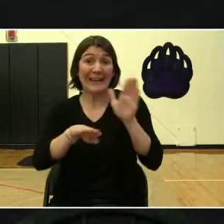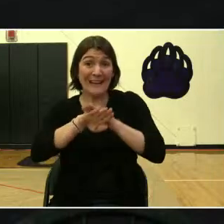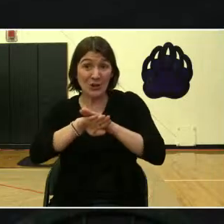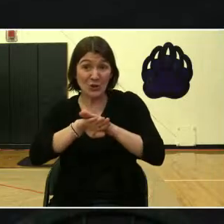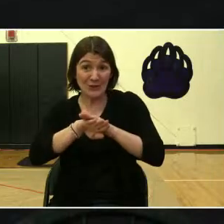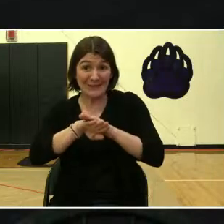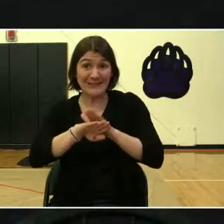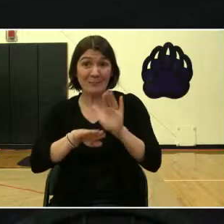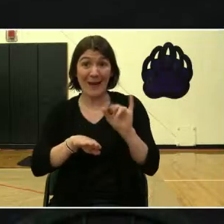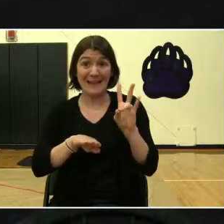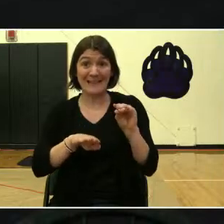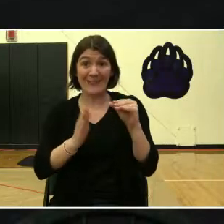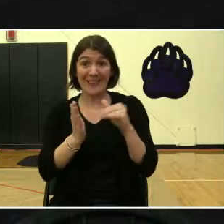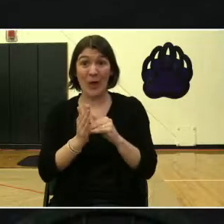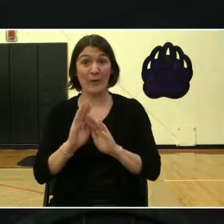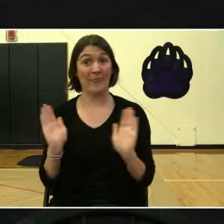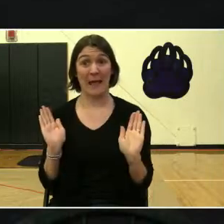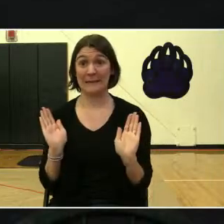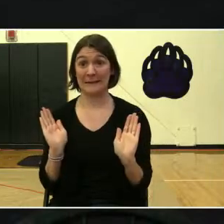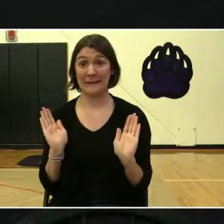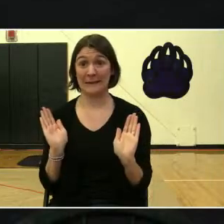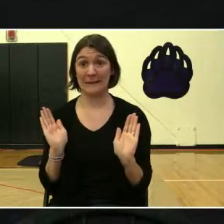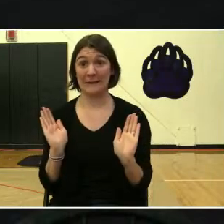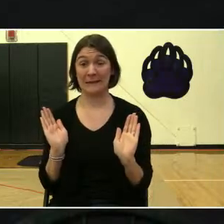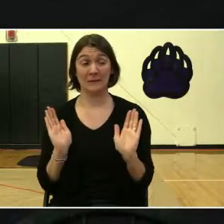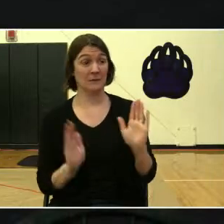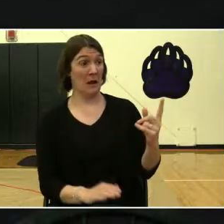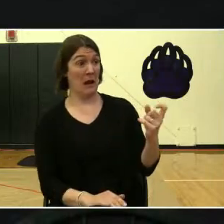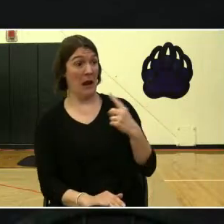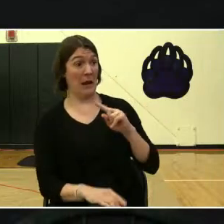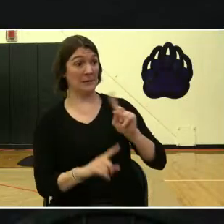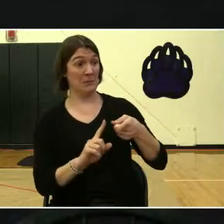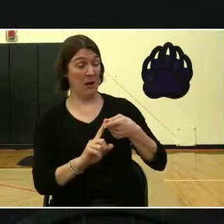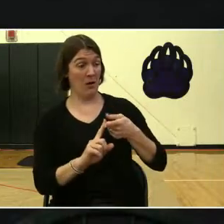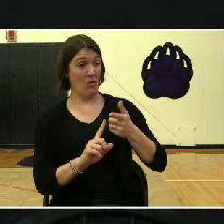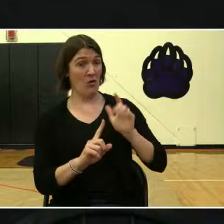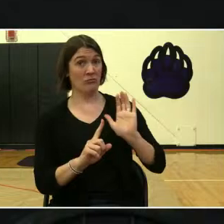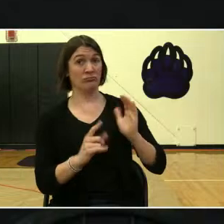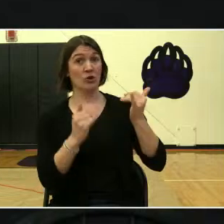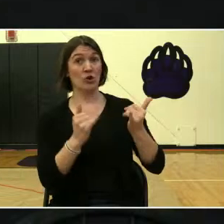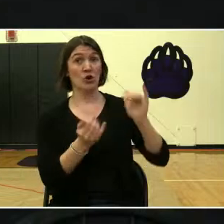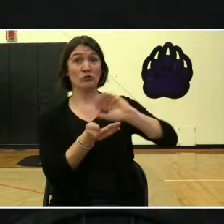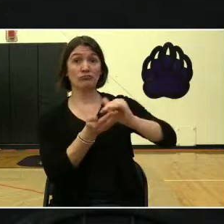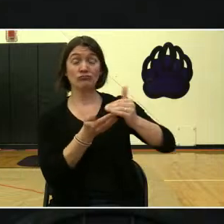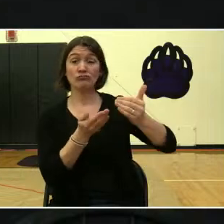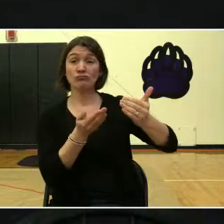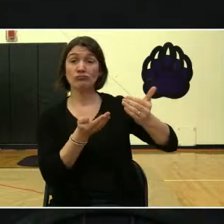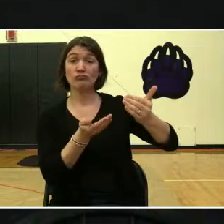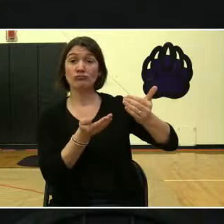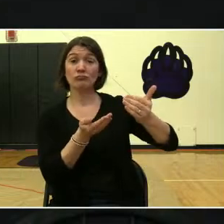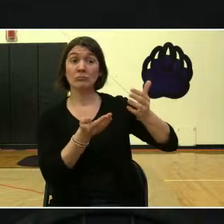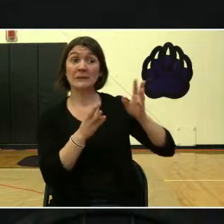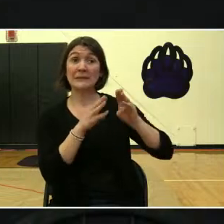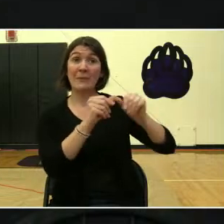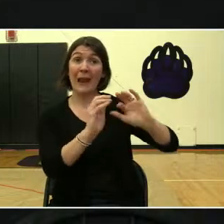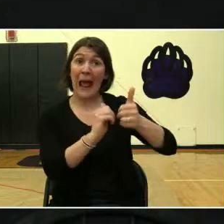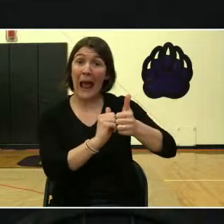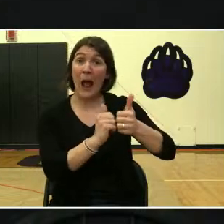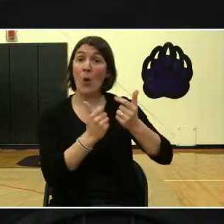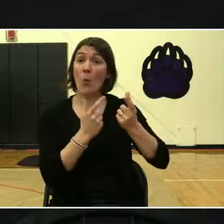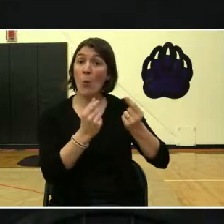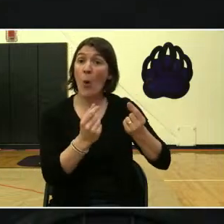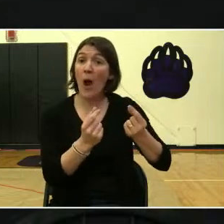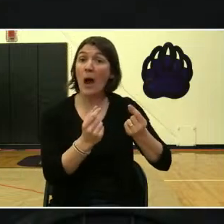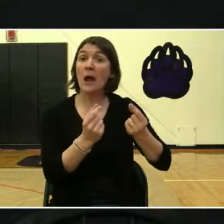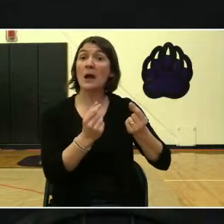the budget and uh the question of how the global warming Solutions fund is being expended